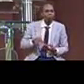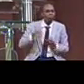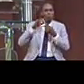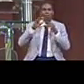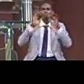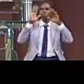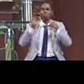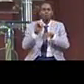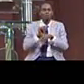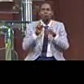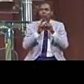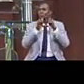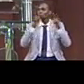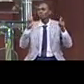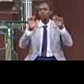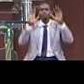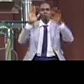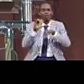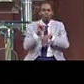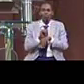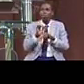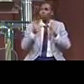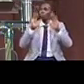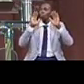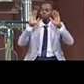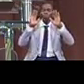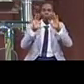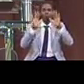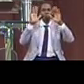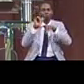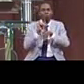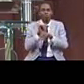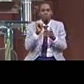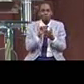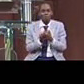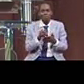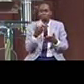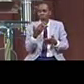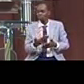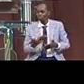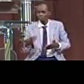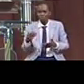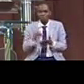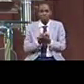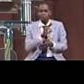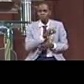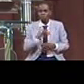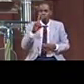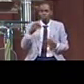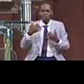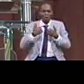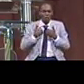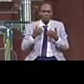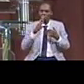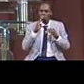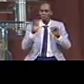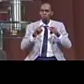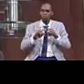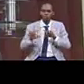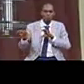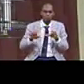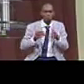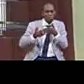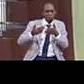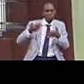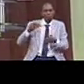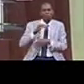miracles, supernatural miracles of things that no other person had done even before the time of the Lord